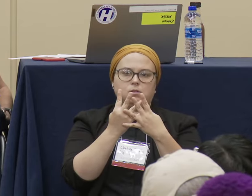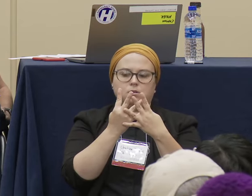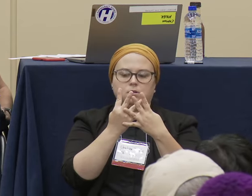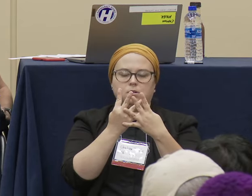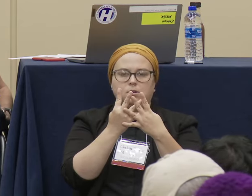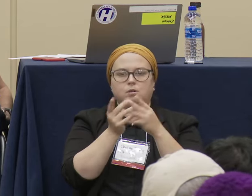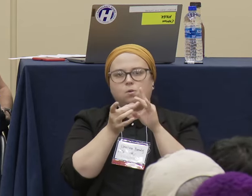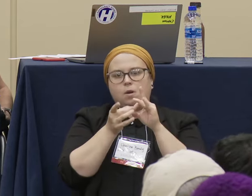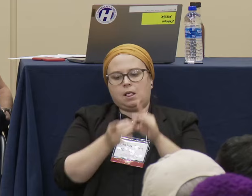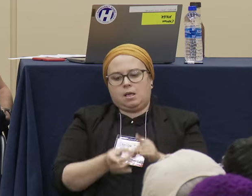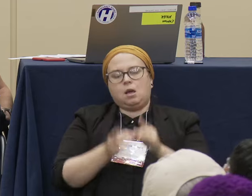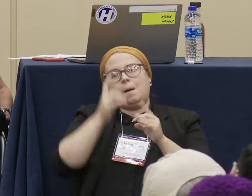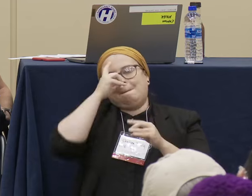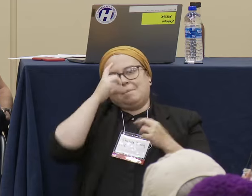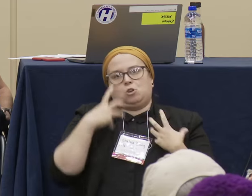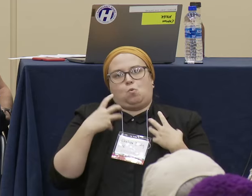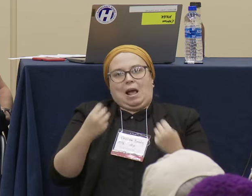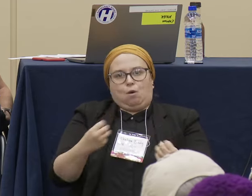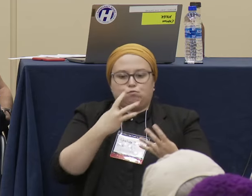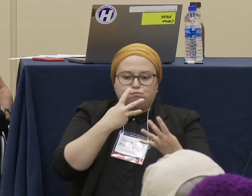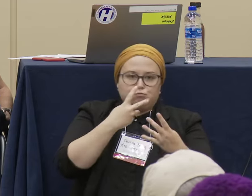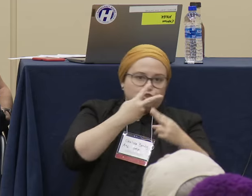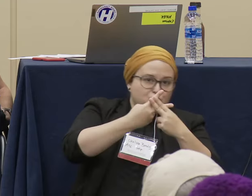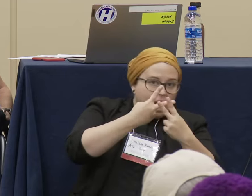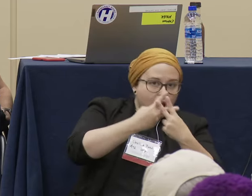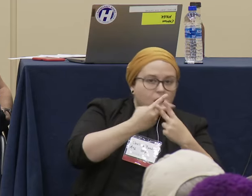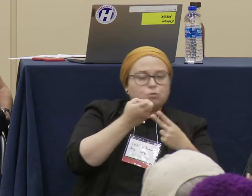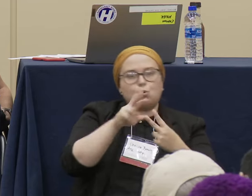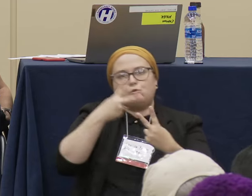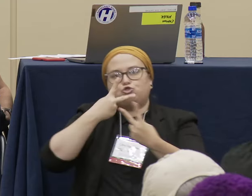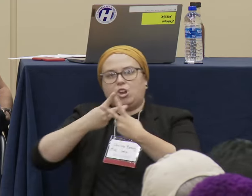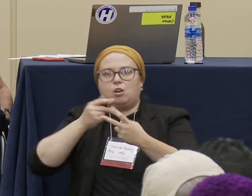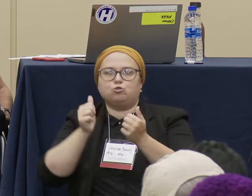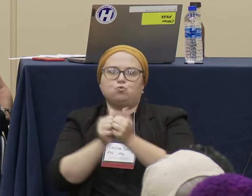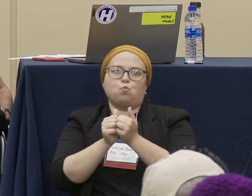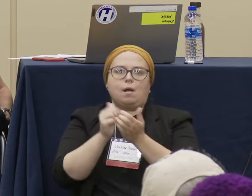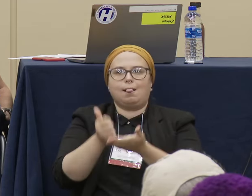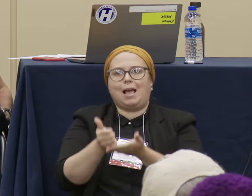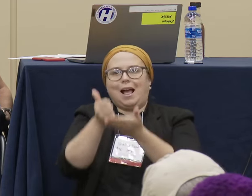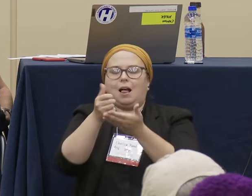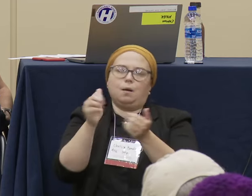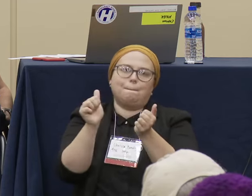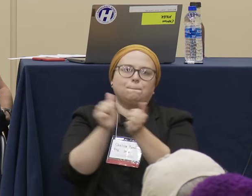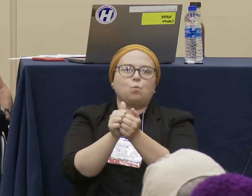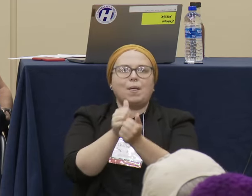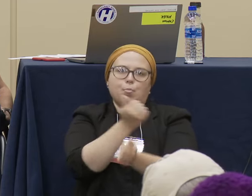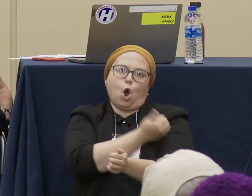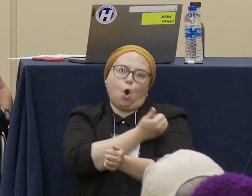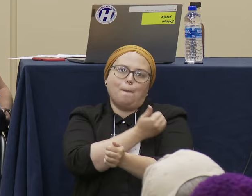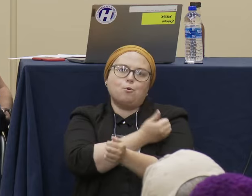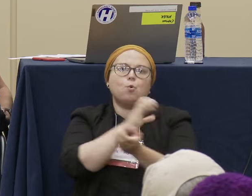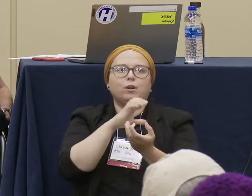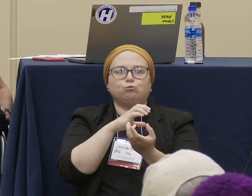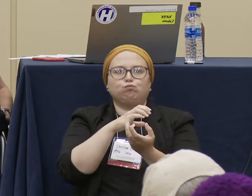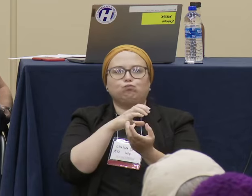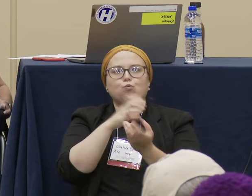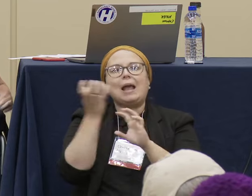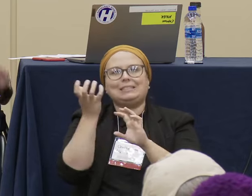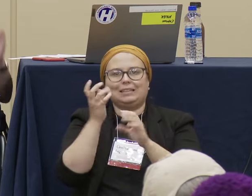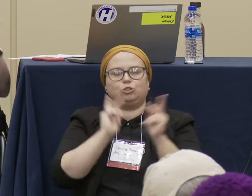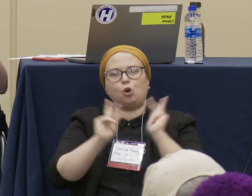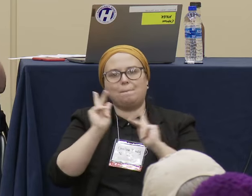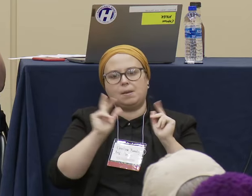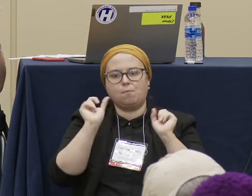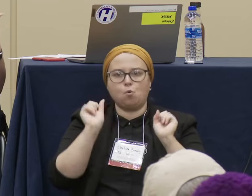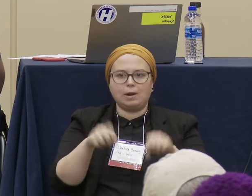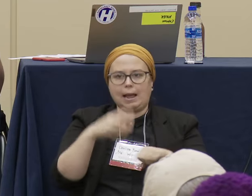creating either mental health jails or jails that will help with the opioid crisis so that people can, like, you know, sleep it off or whatever.